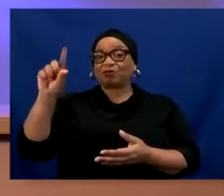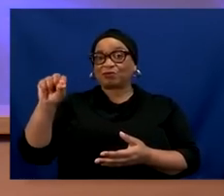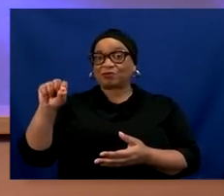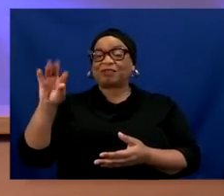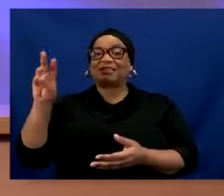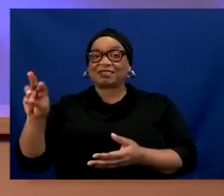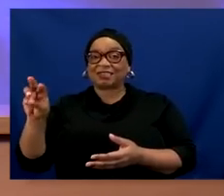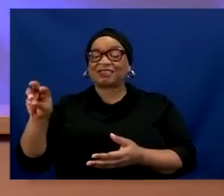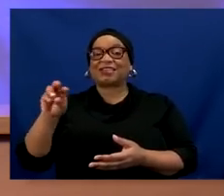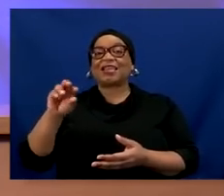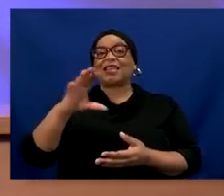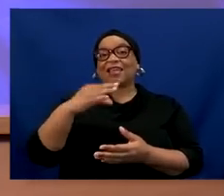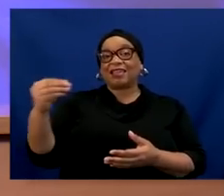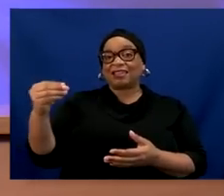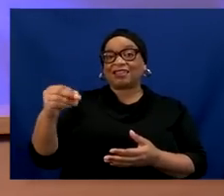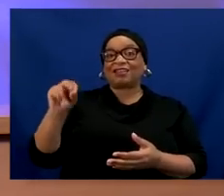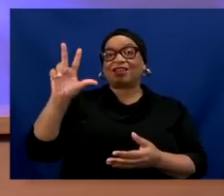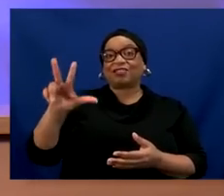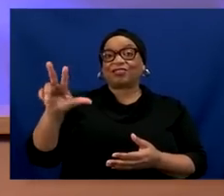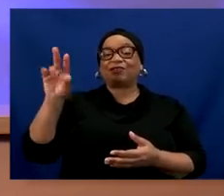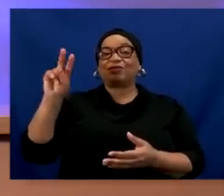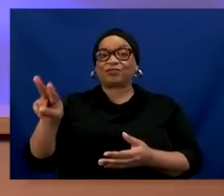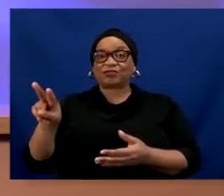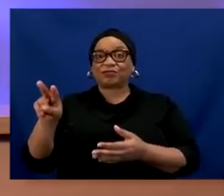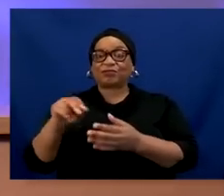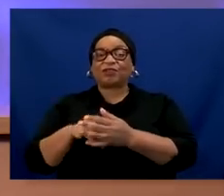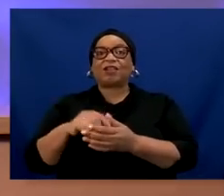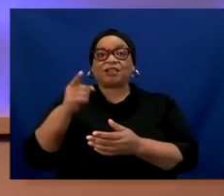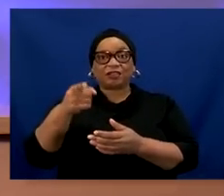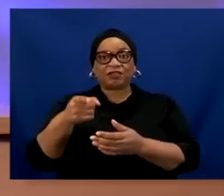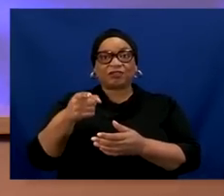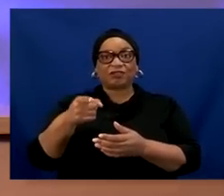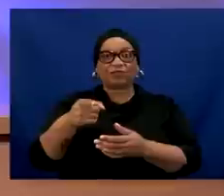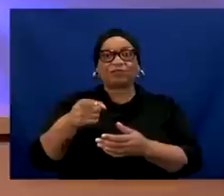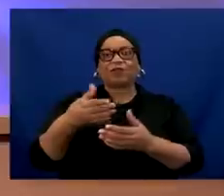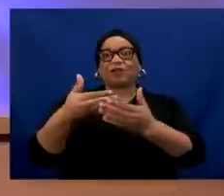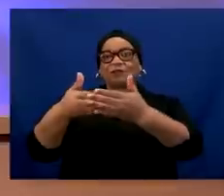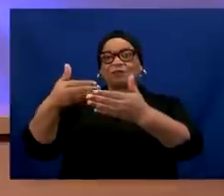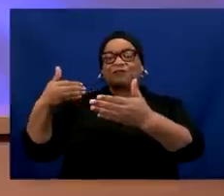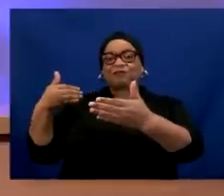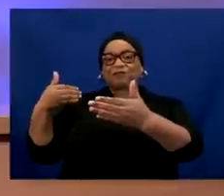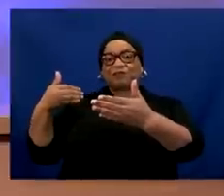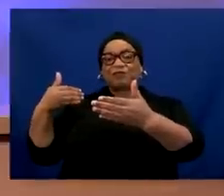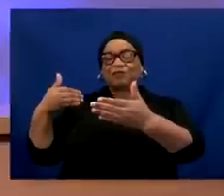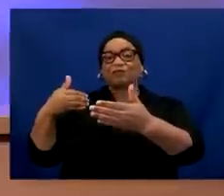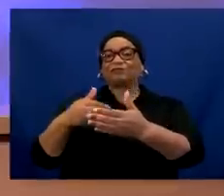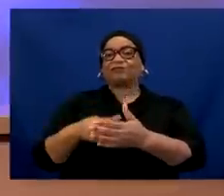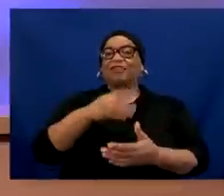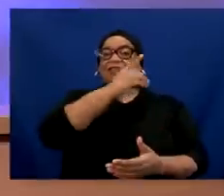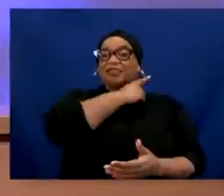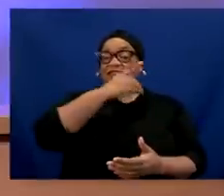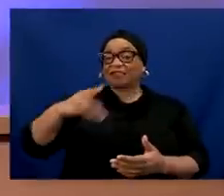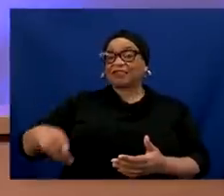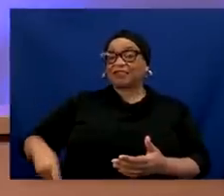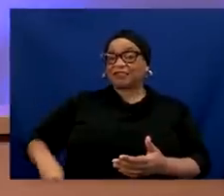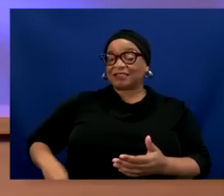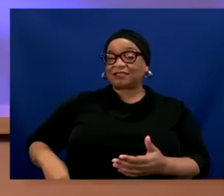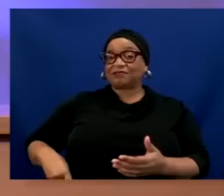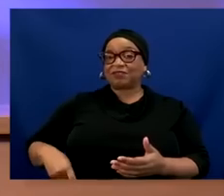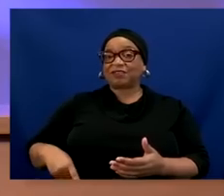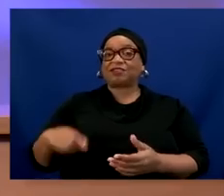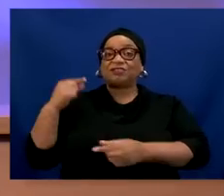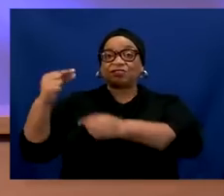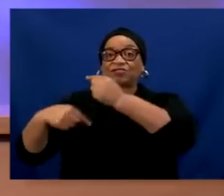32. That is important because you will recall that God made a promise to David that his line of